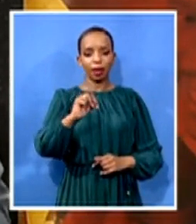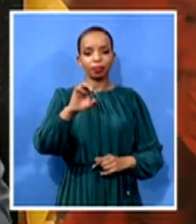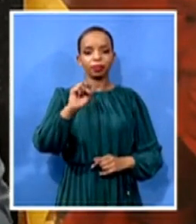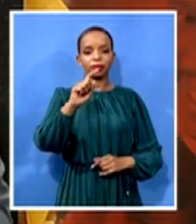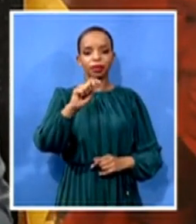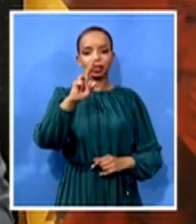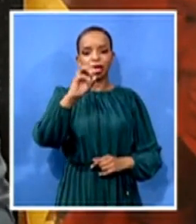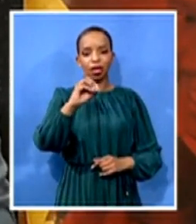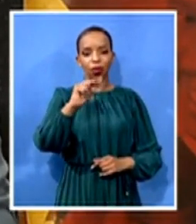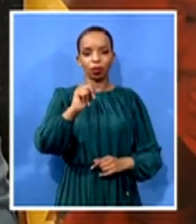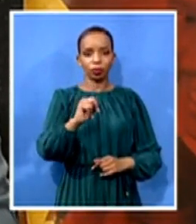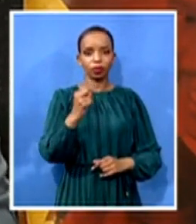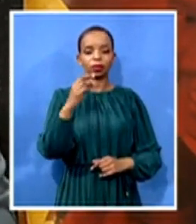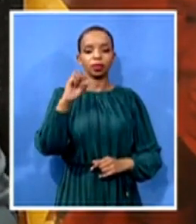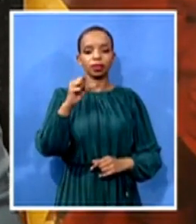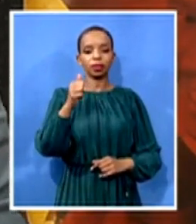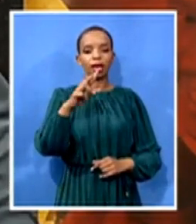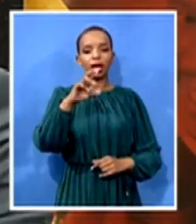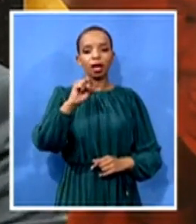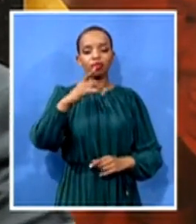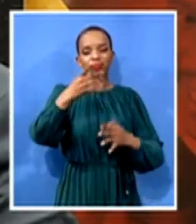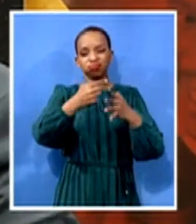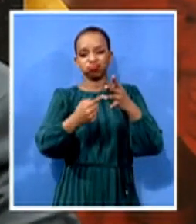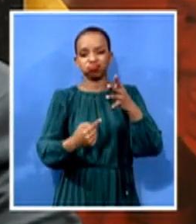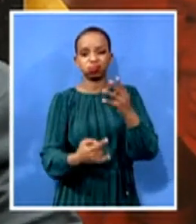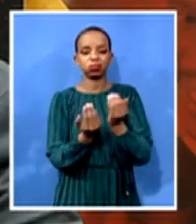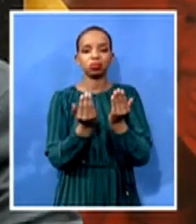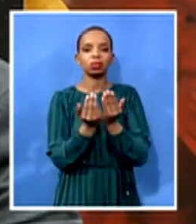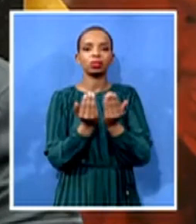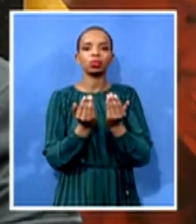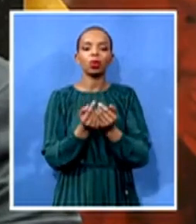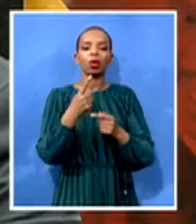for learners with severe intellectual disability in Amacholi East,